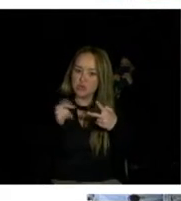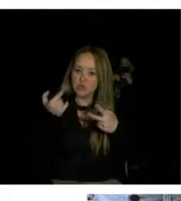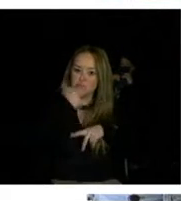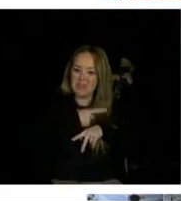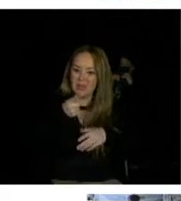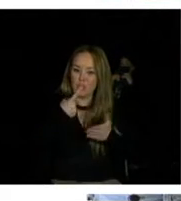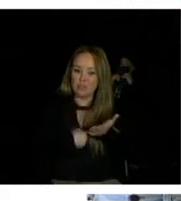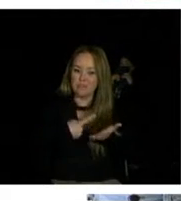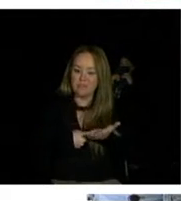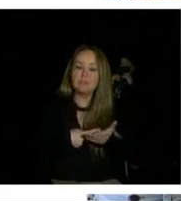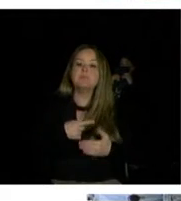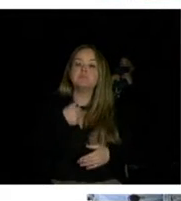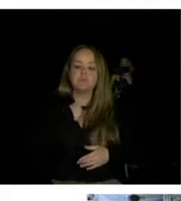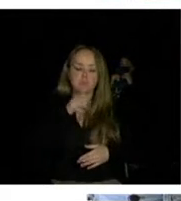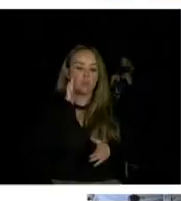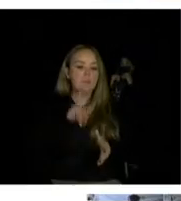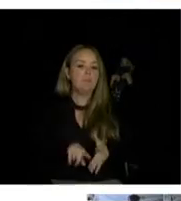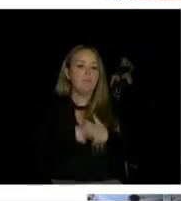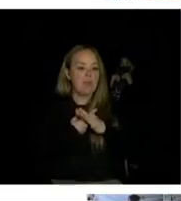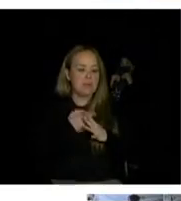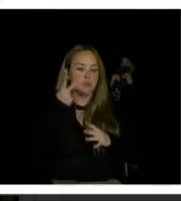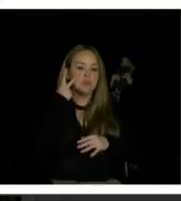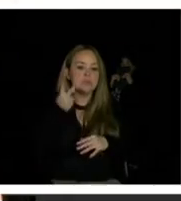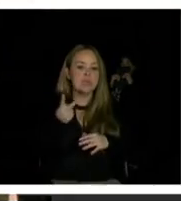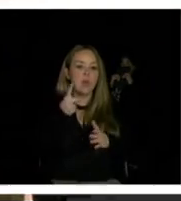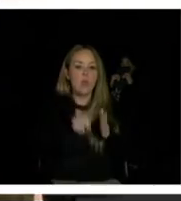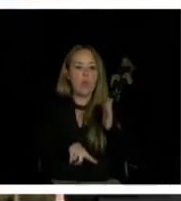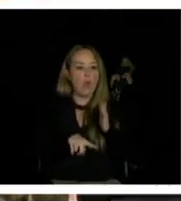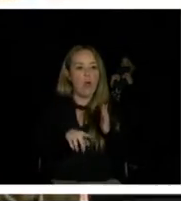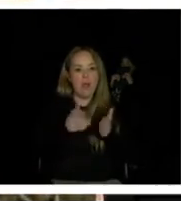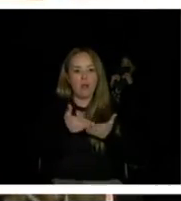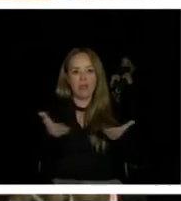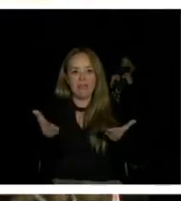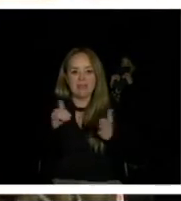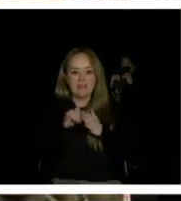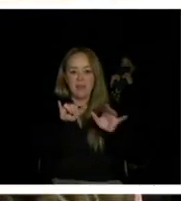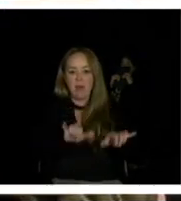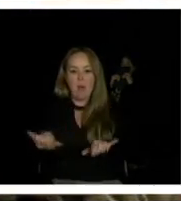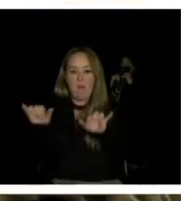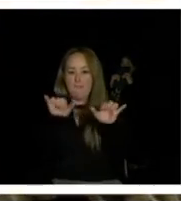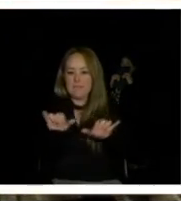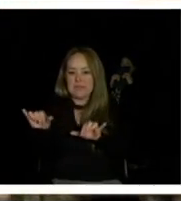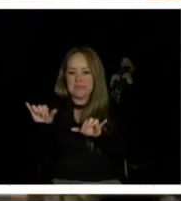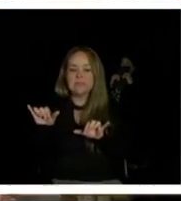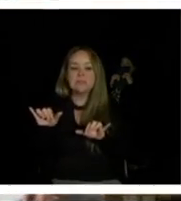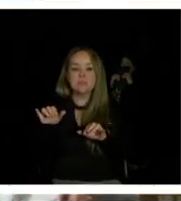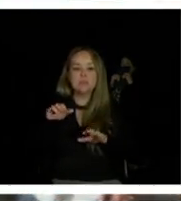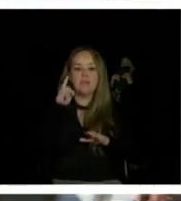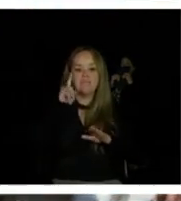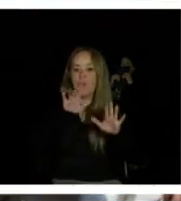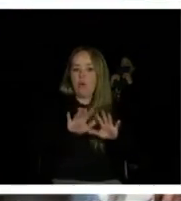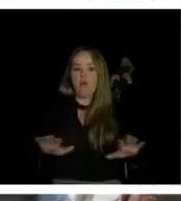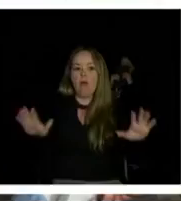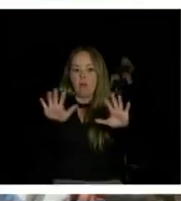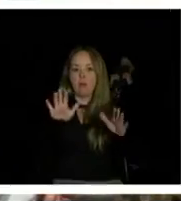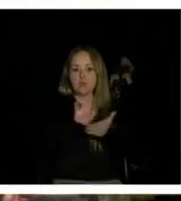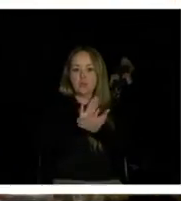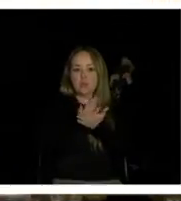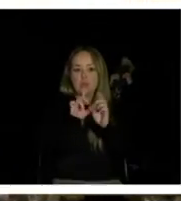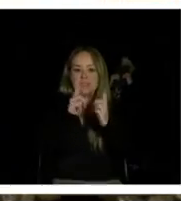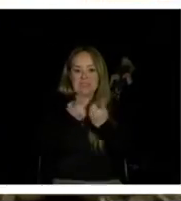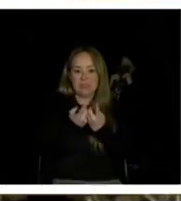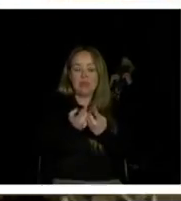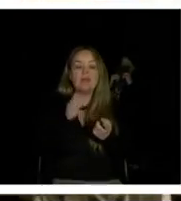today, we'll begin to see what are the things that are common across the school district. Those